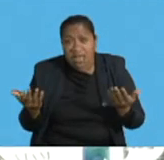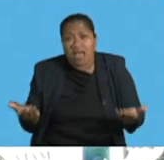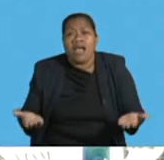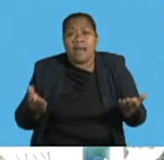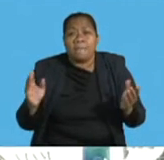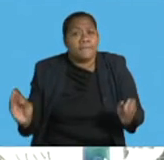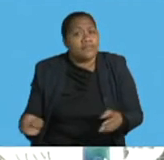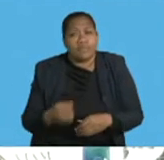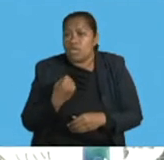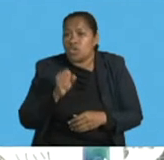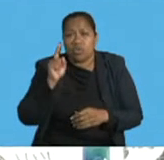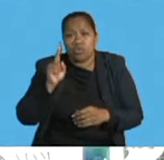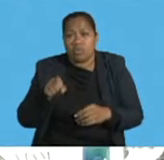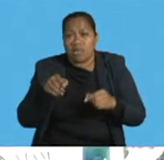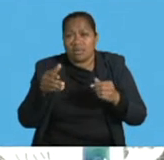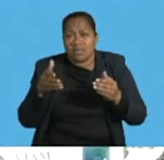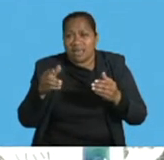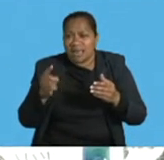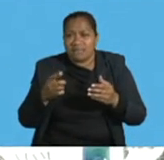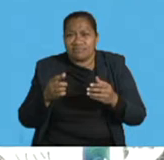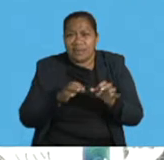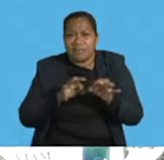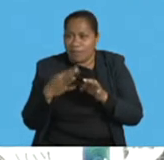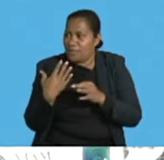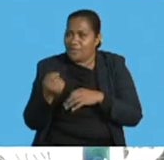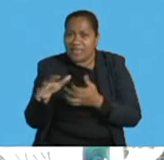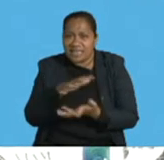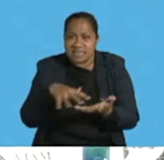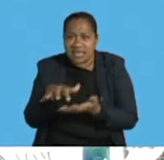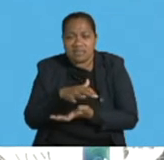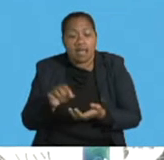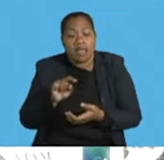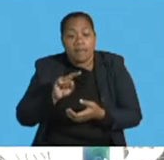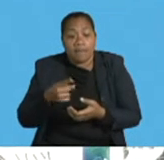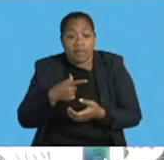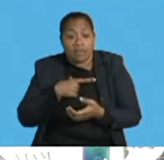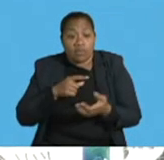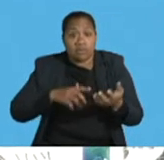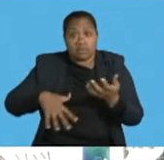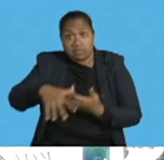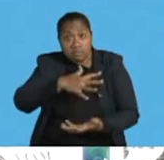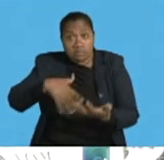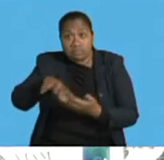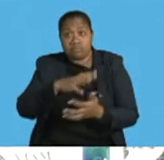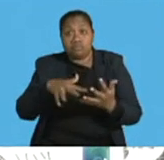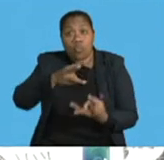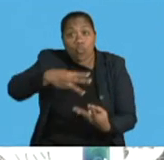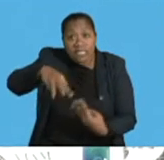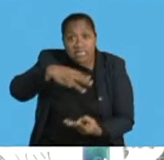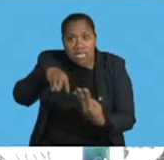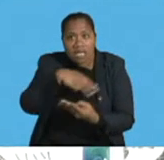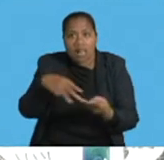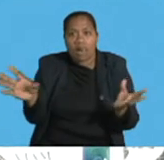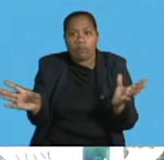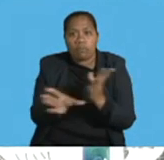is immune to disaster, the facility was completely decimated by Tropical Cyclone Winston. This